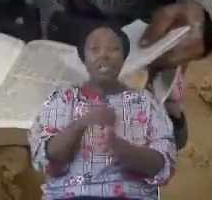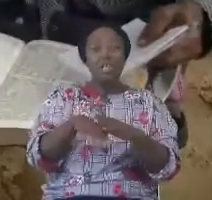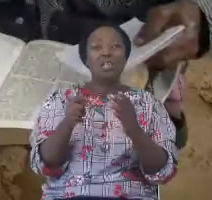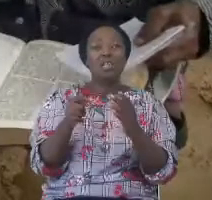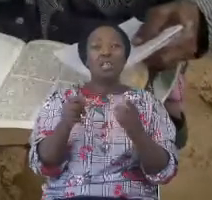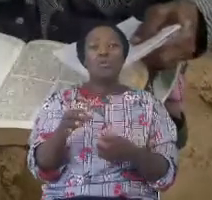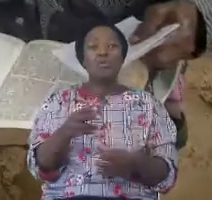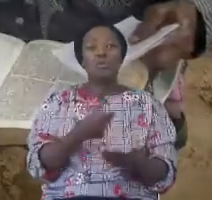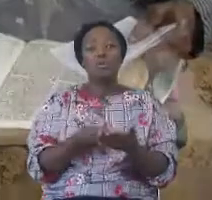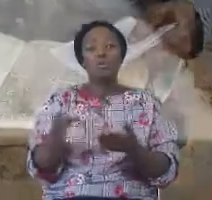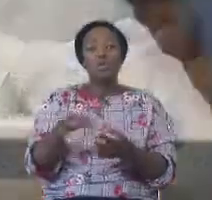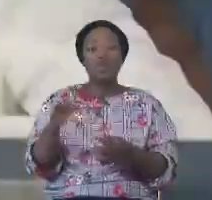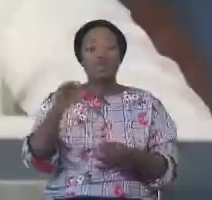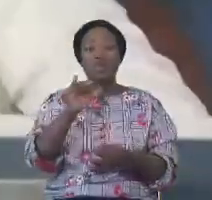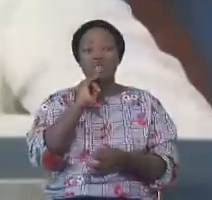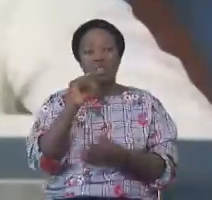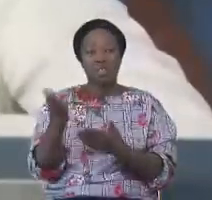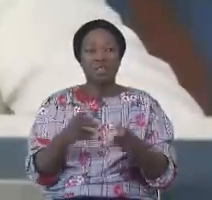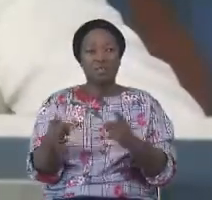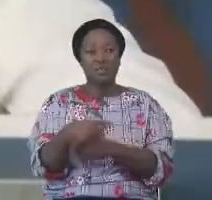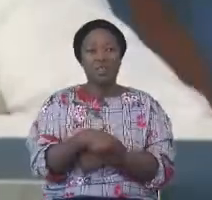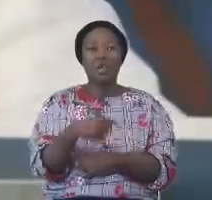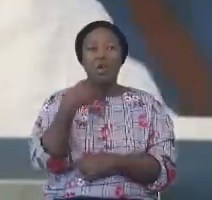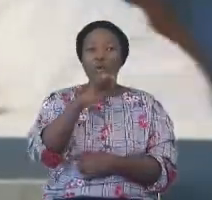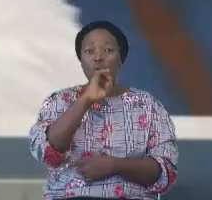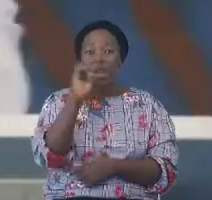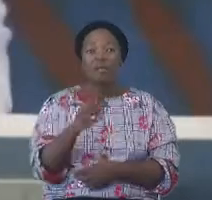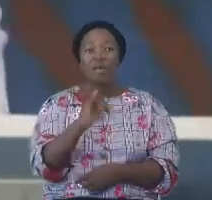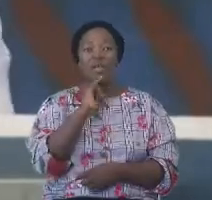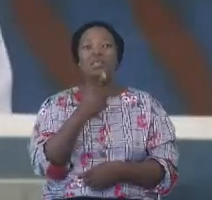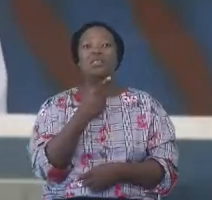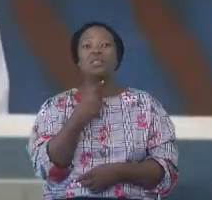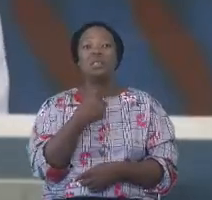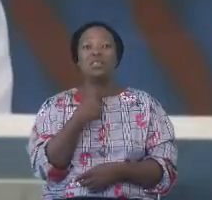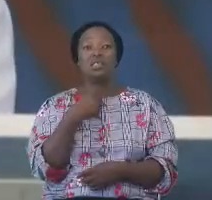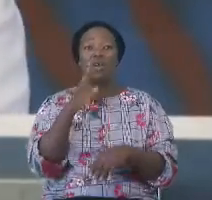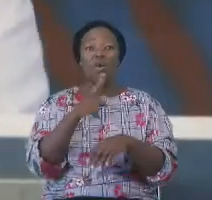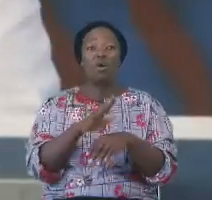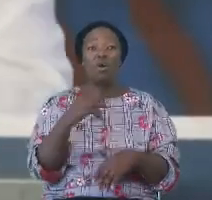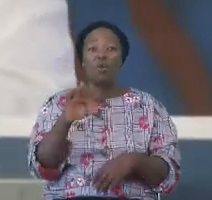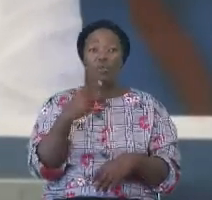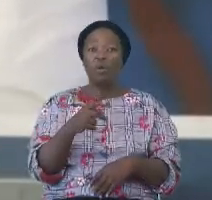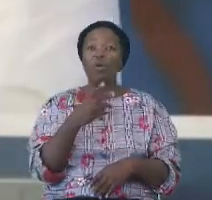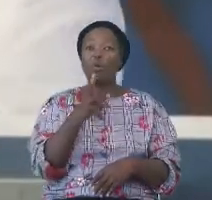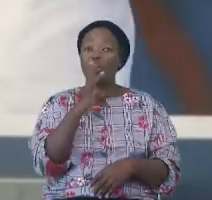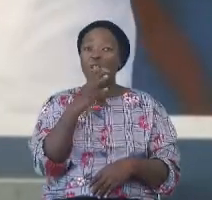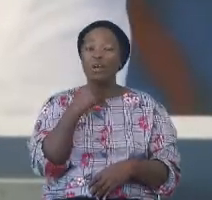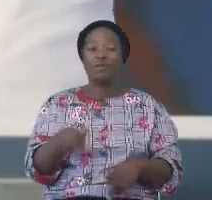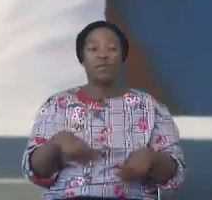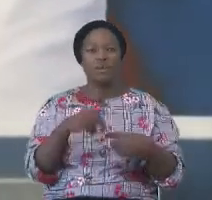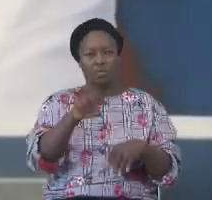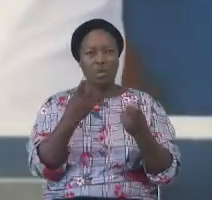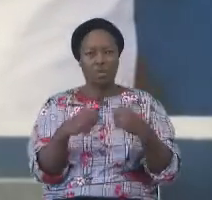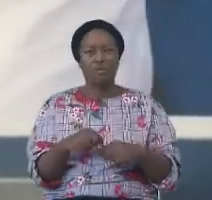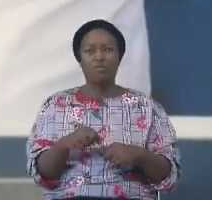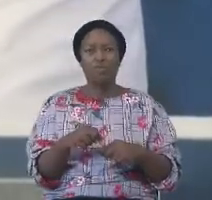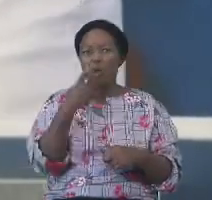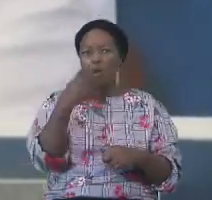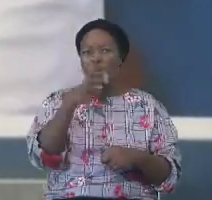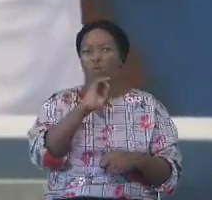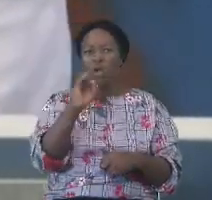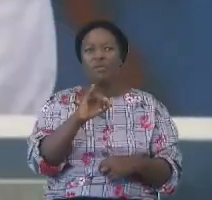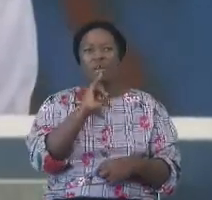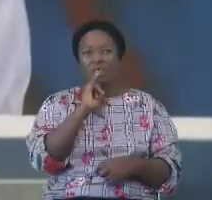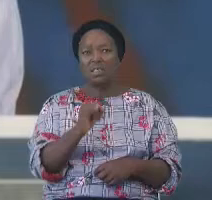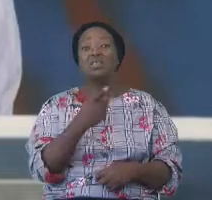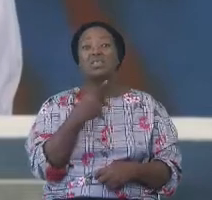baptism emotion in the holy ghost is available today whosoever is thirsty